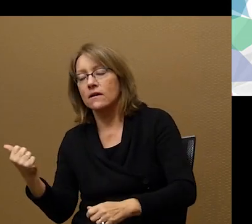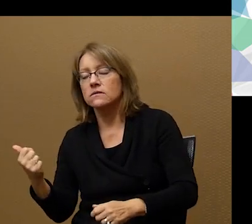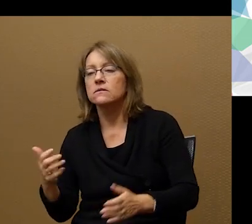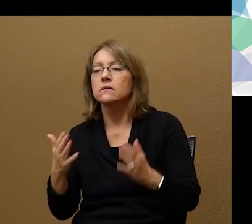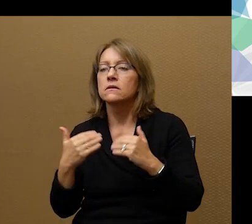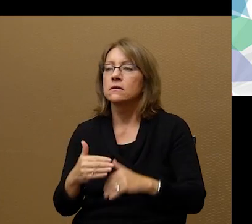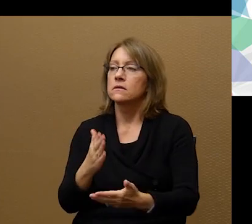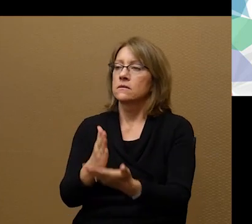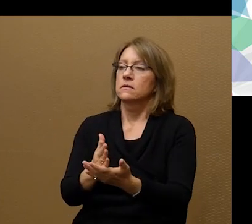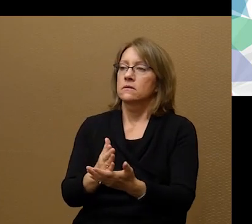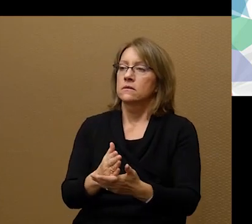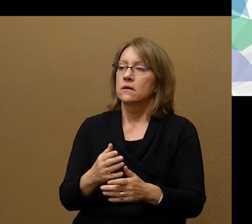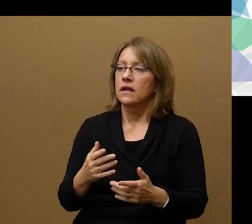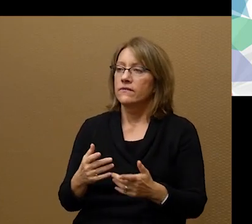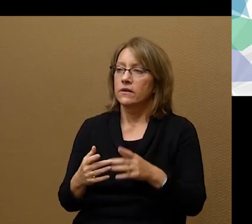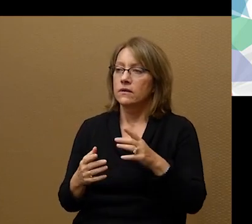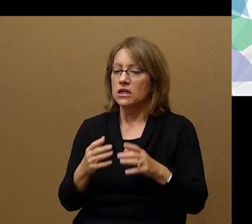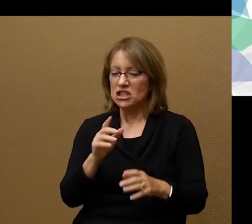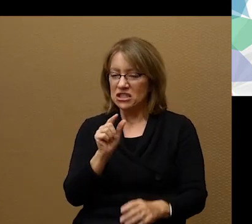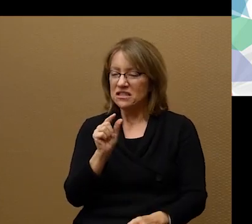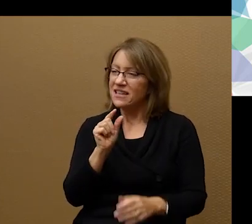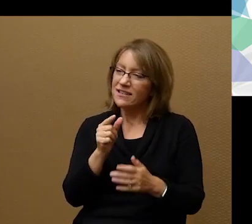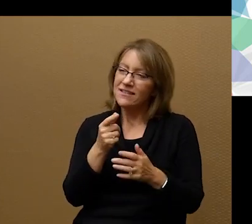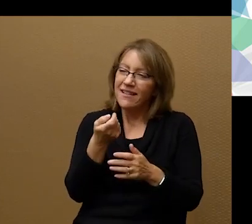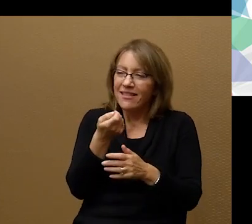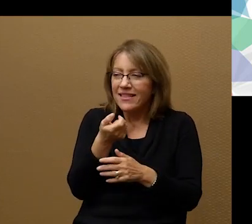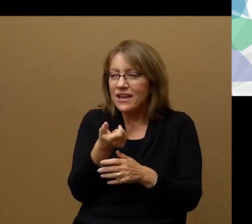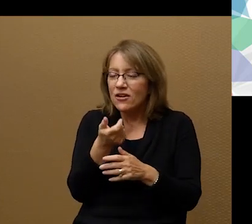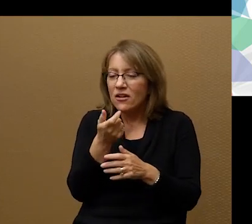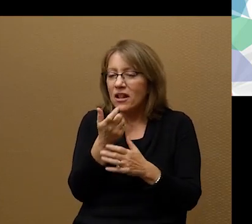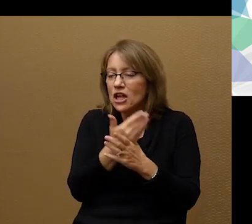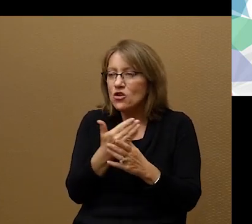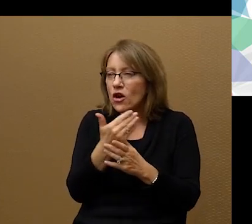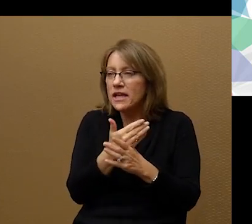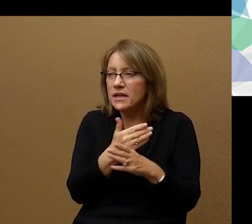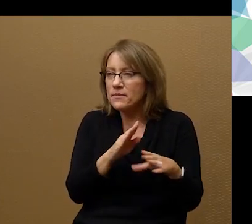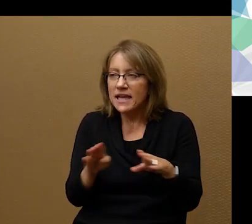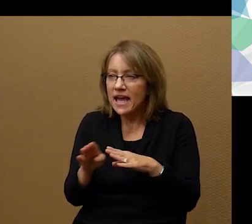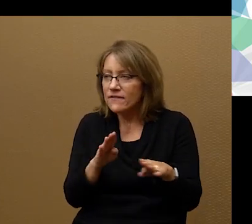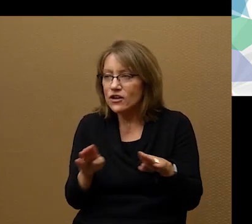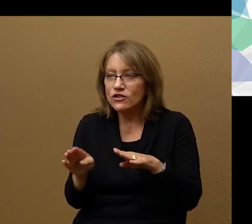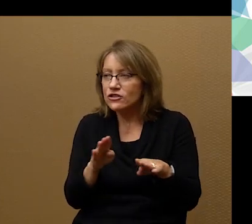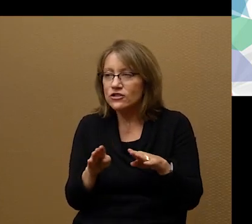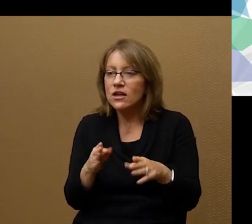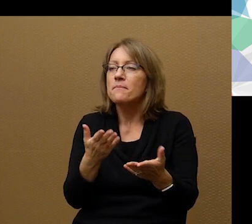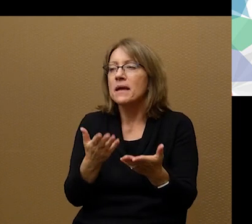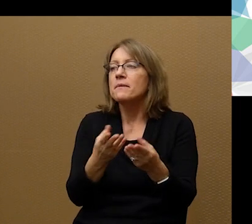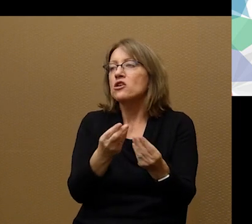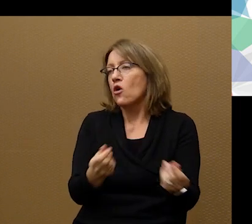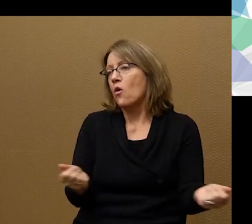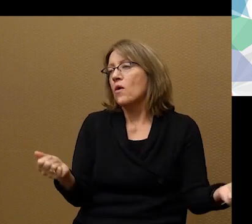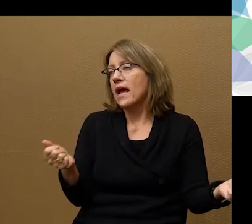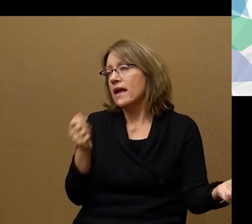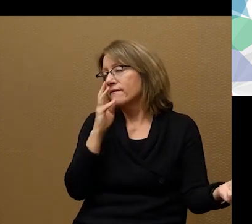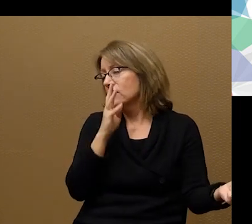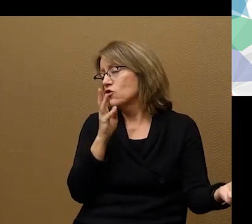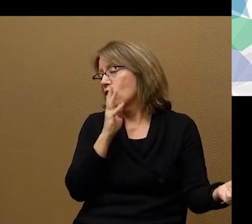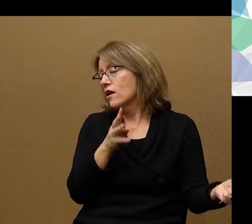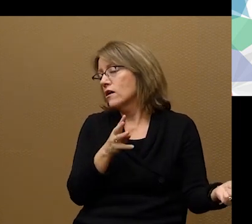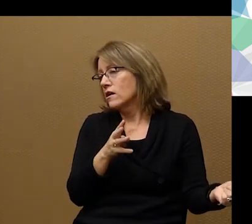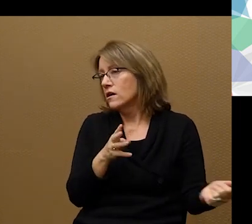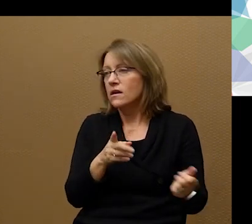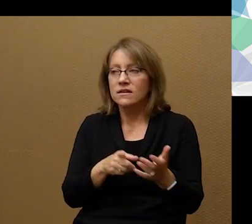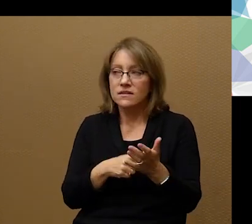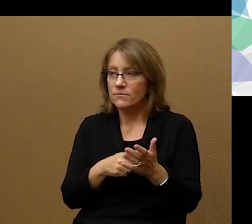Extinction, ignoring the small annoying behaviors, and they will likely go away. This is not for everything, because sometimes the kids